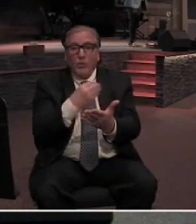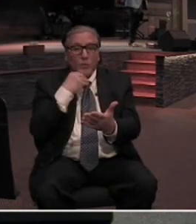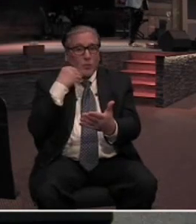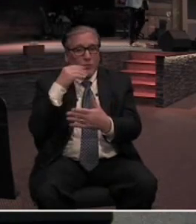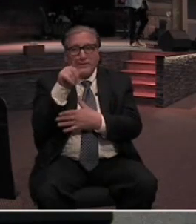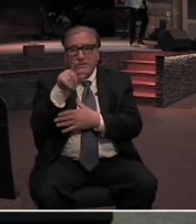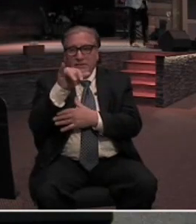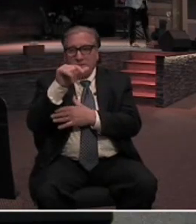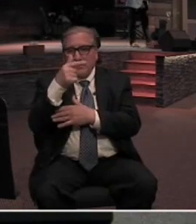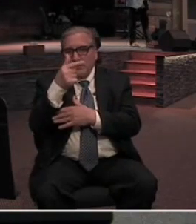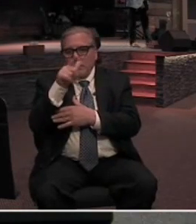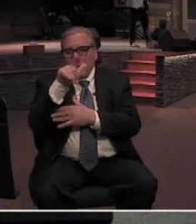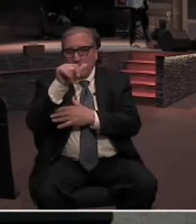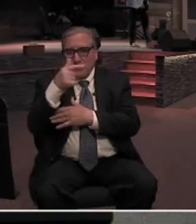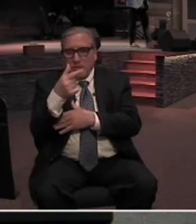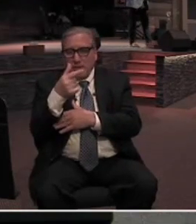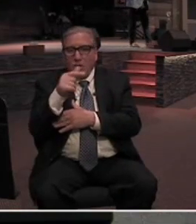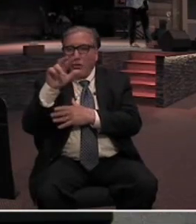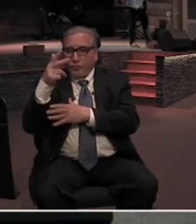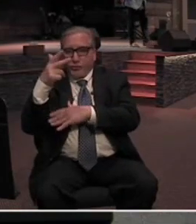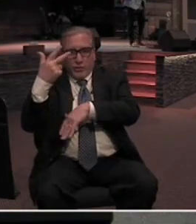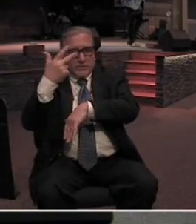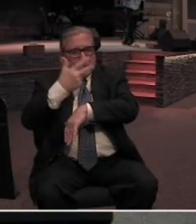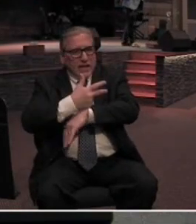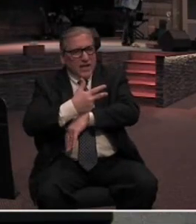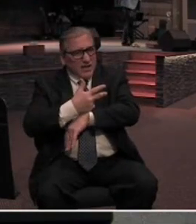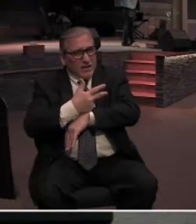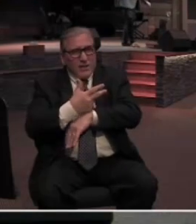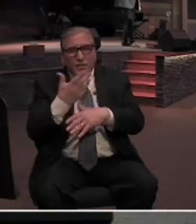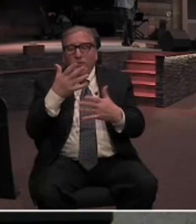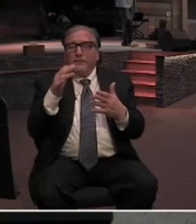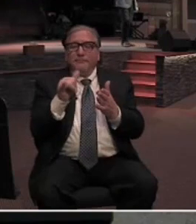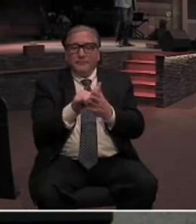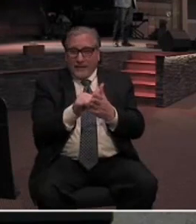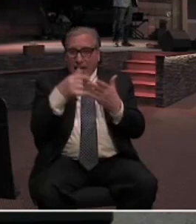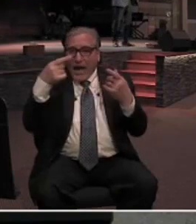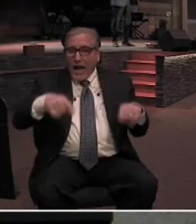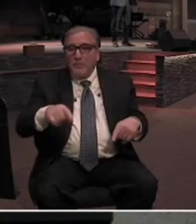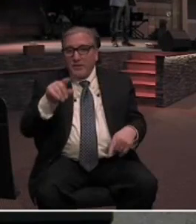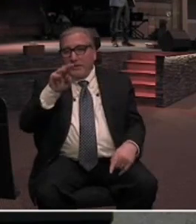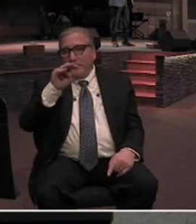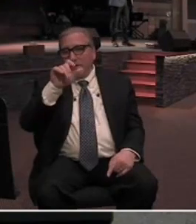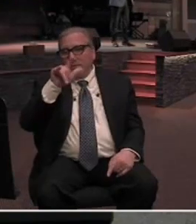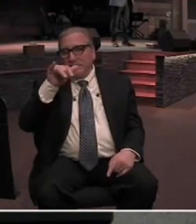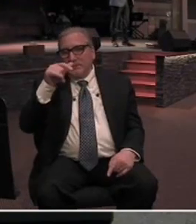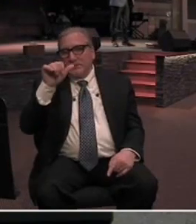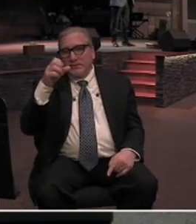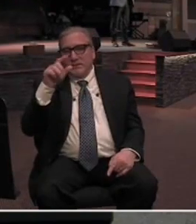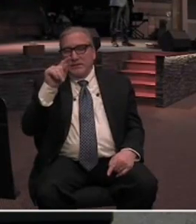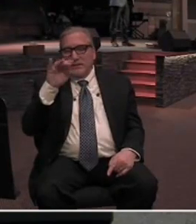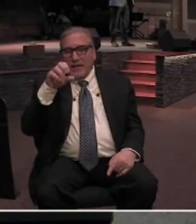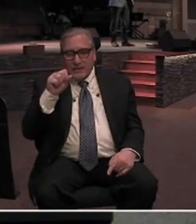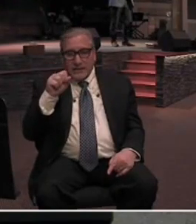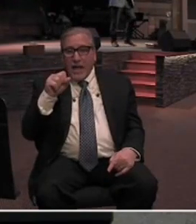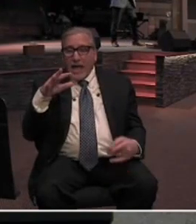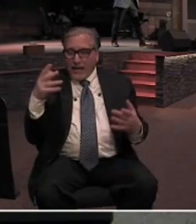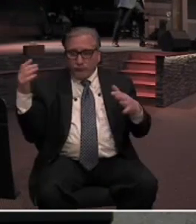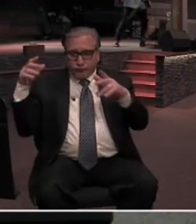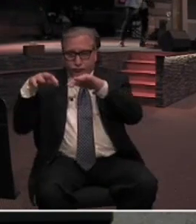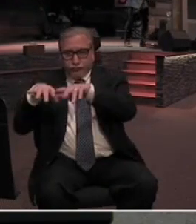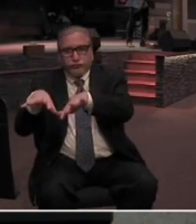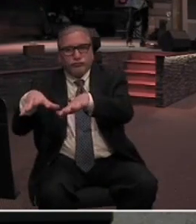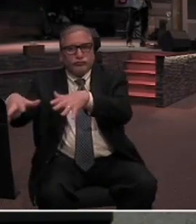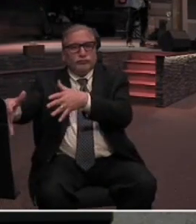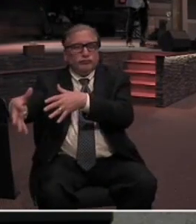getting home on the third day, that the Amalekites had invaded the south and Ziklag and